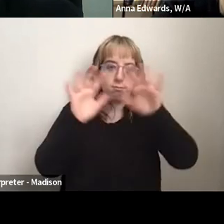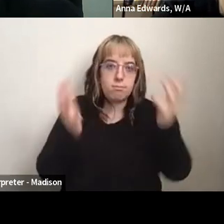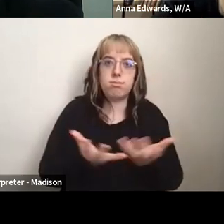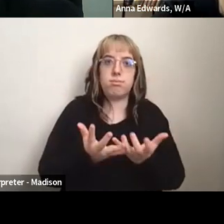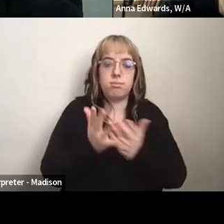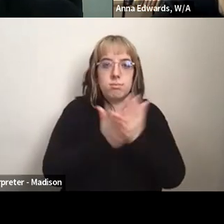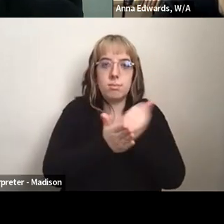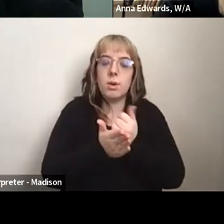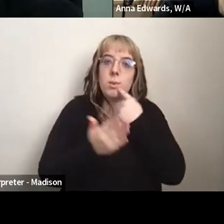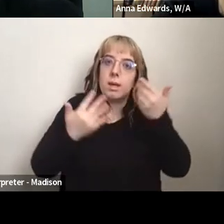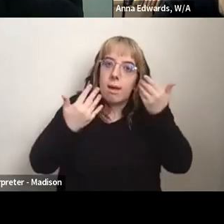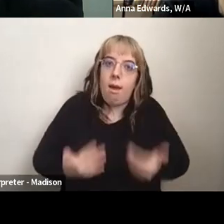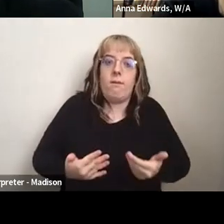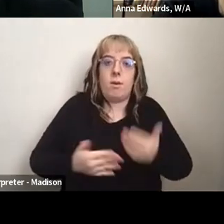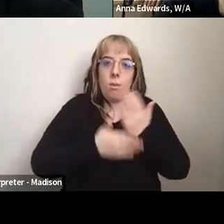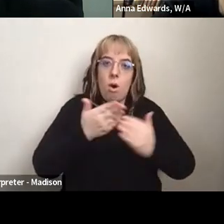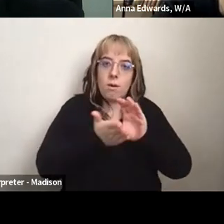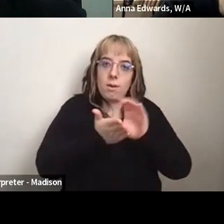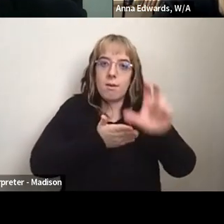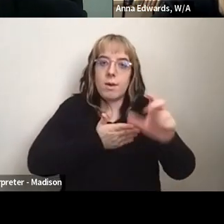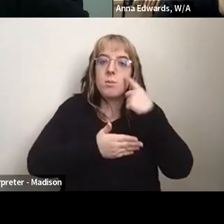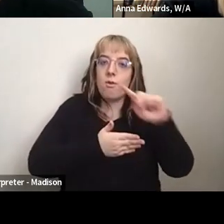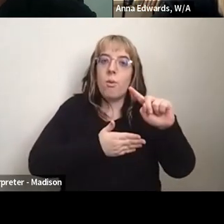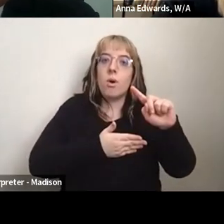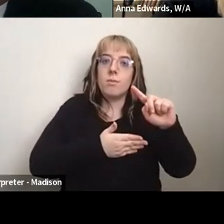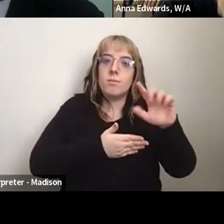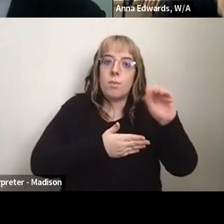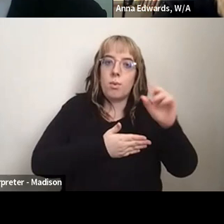heavy part of our investment for the core content areas.